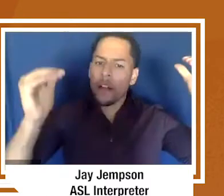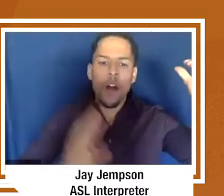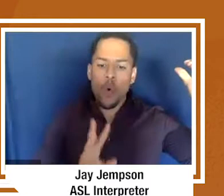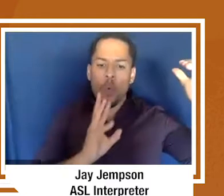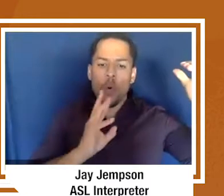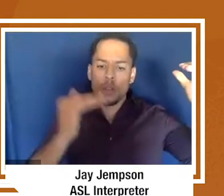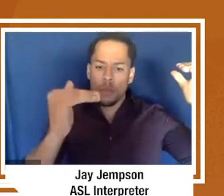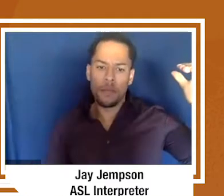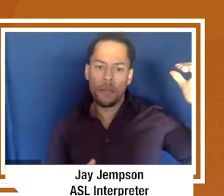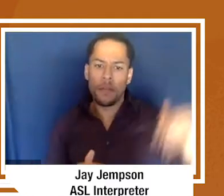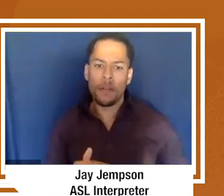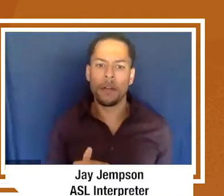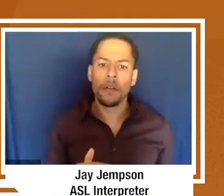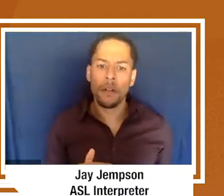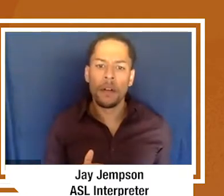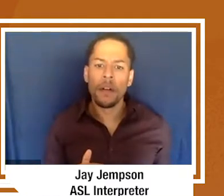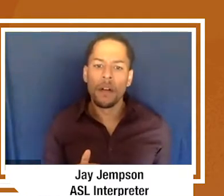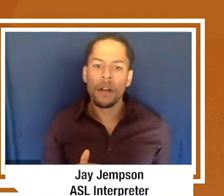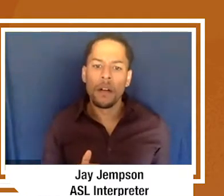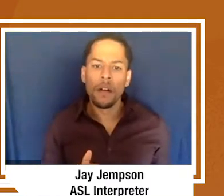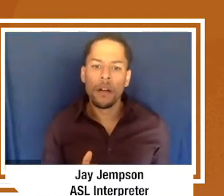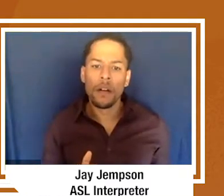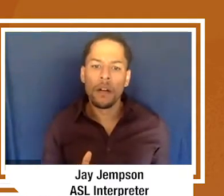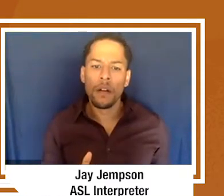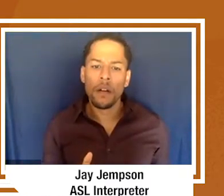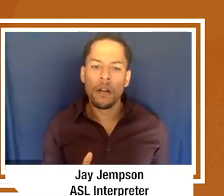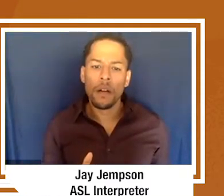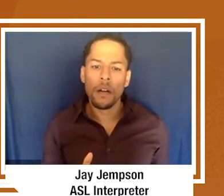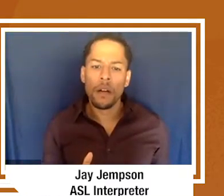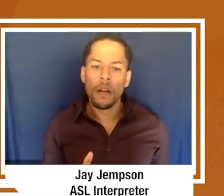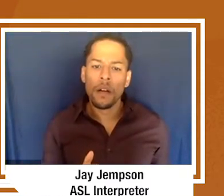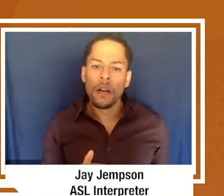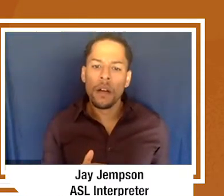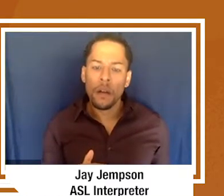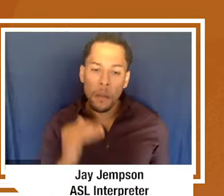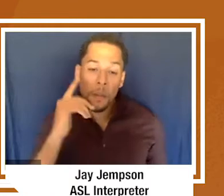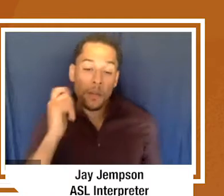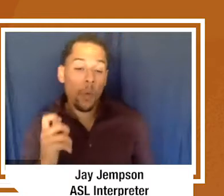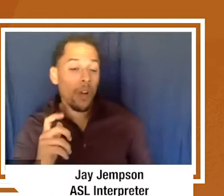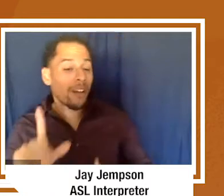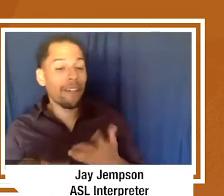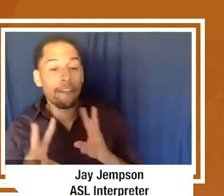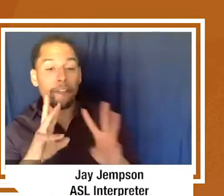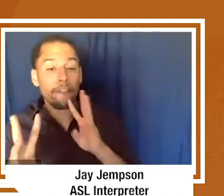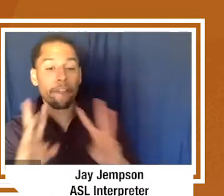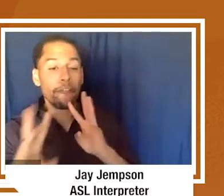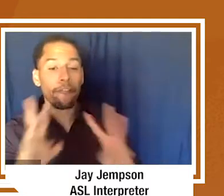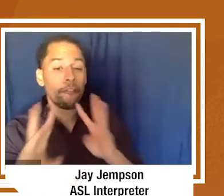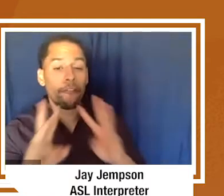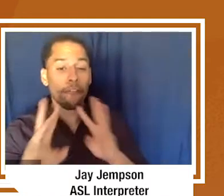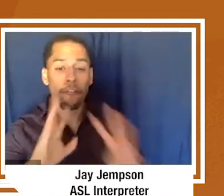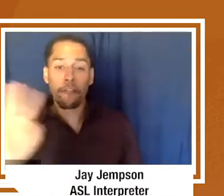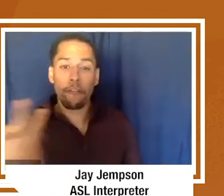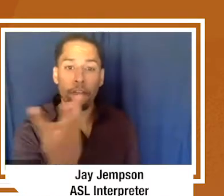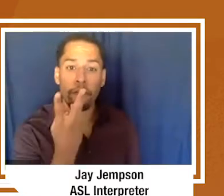words, when they started coming out in those statements, were empty. because there was no action behind them. We